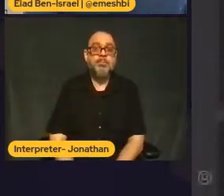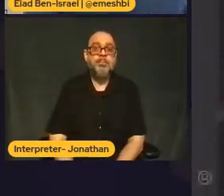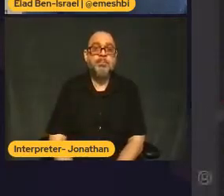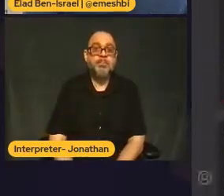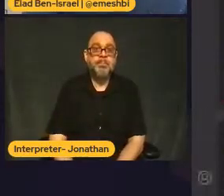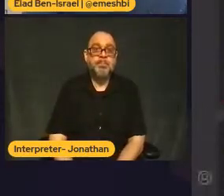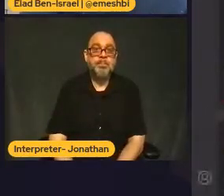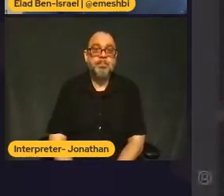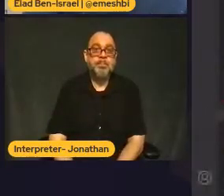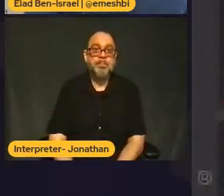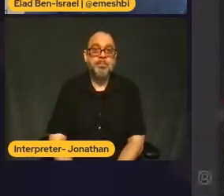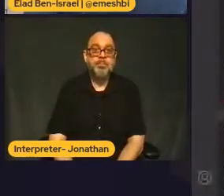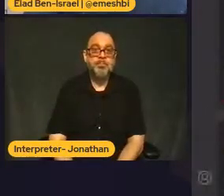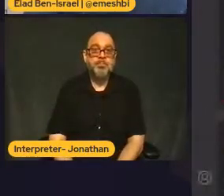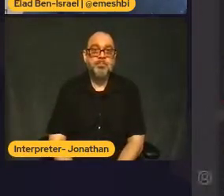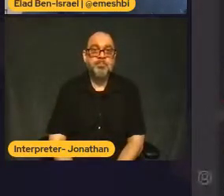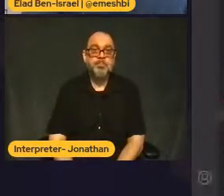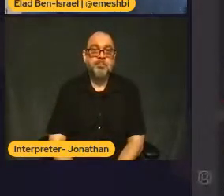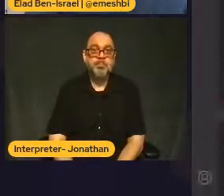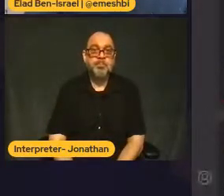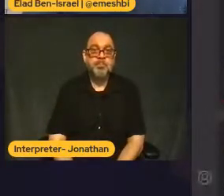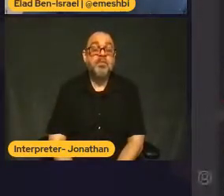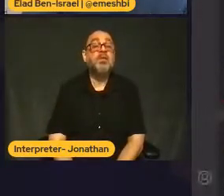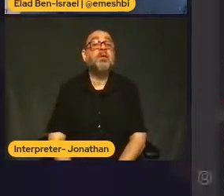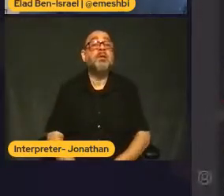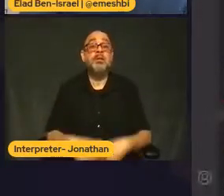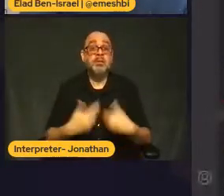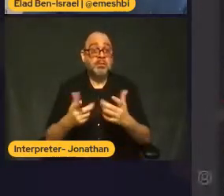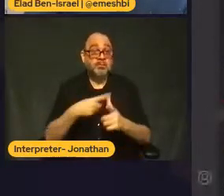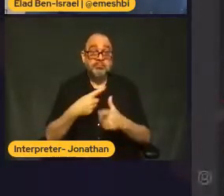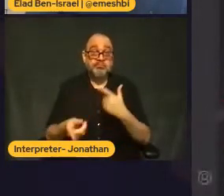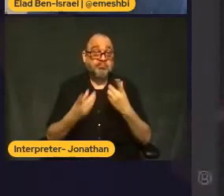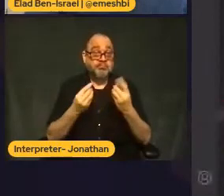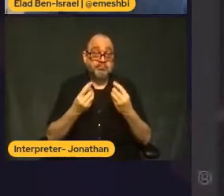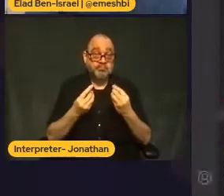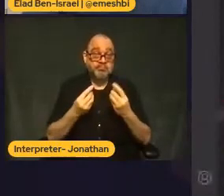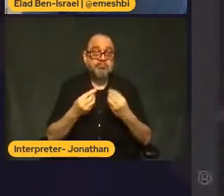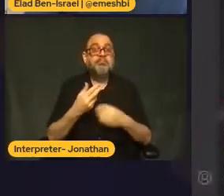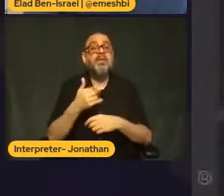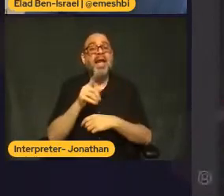And then what it'll do is basically do handler add environment